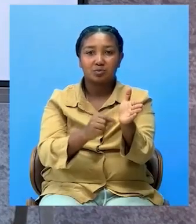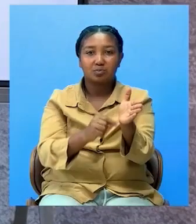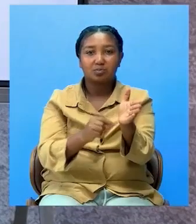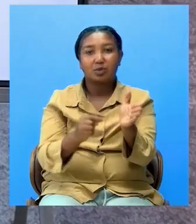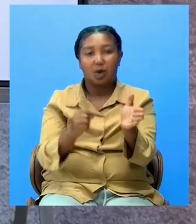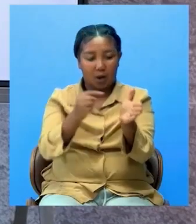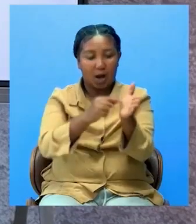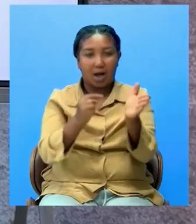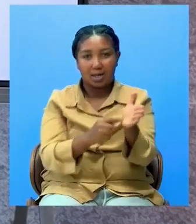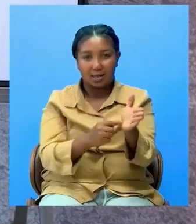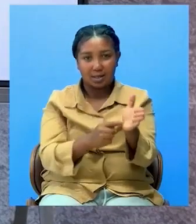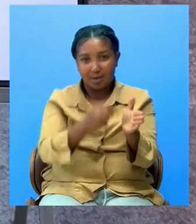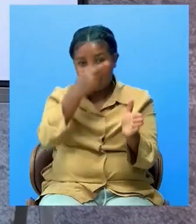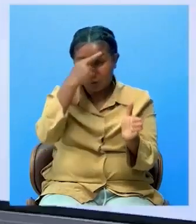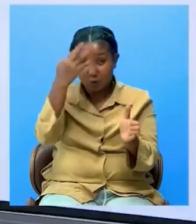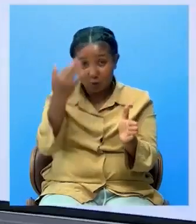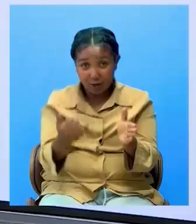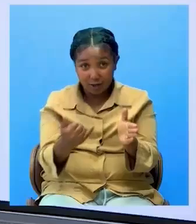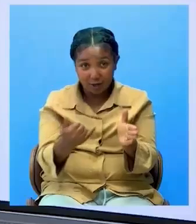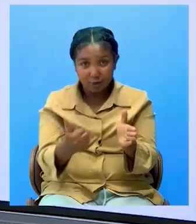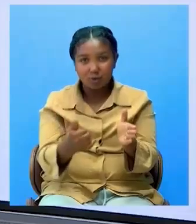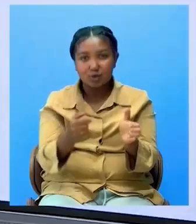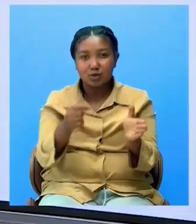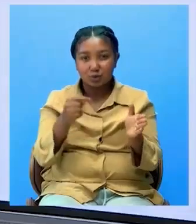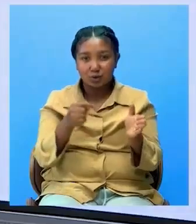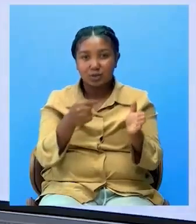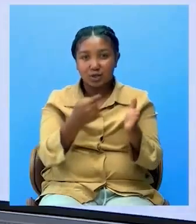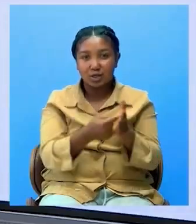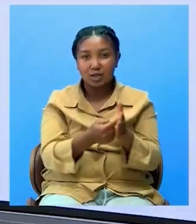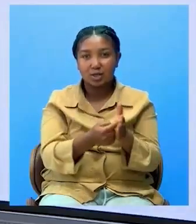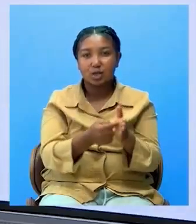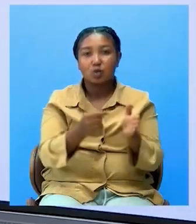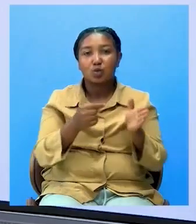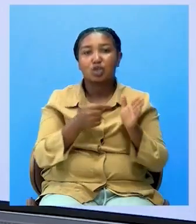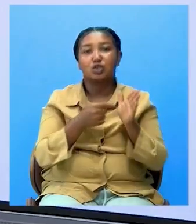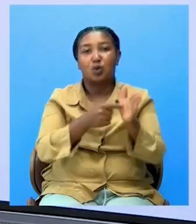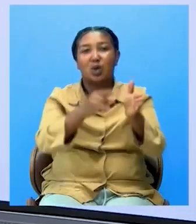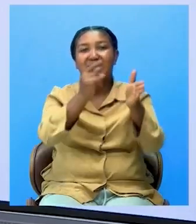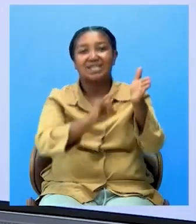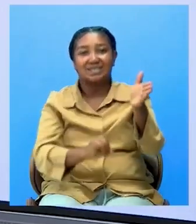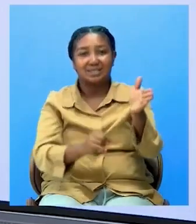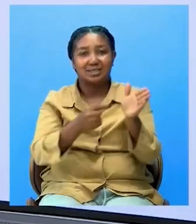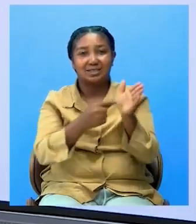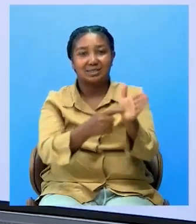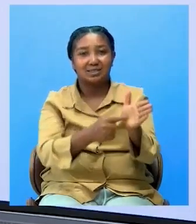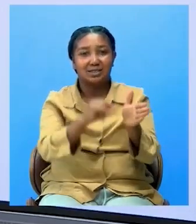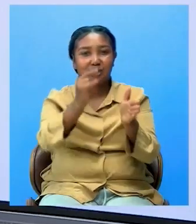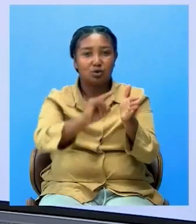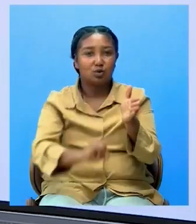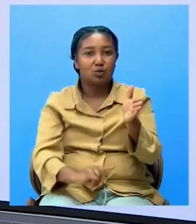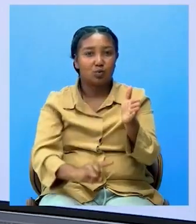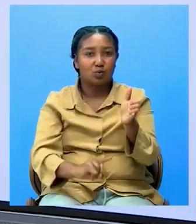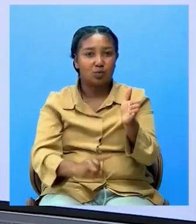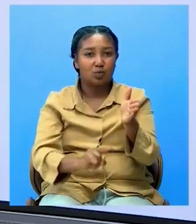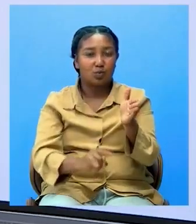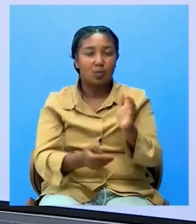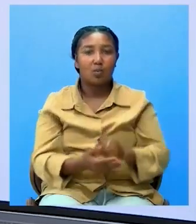colon. Because just here we show list of items using this